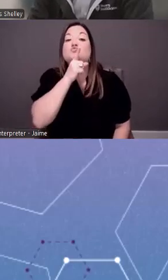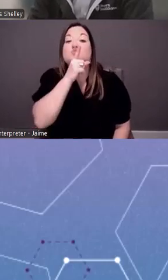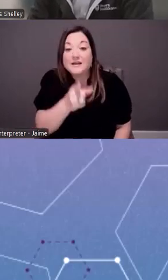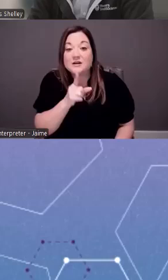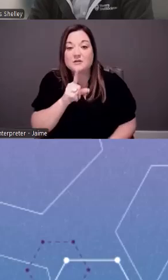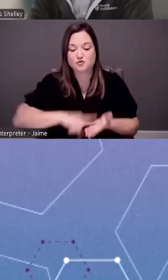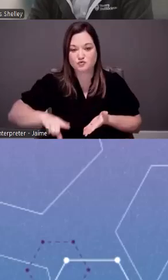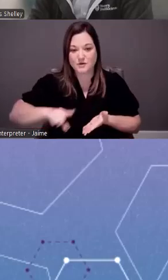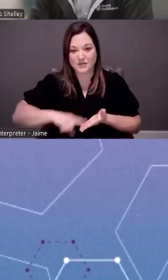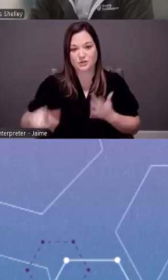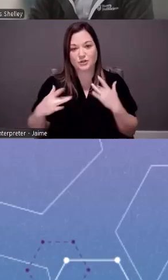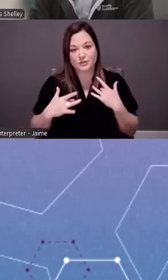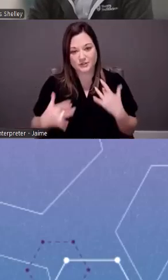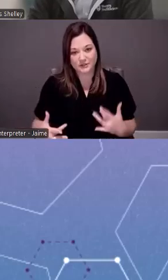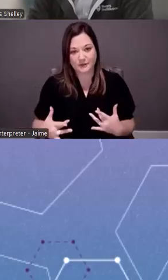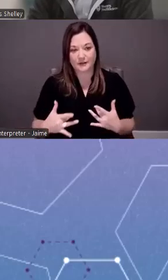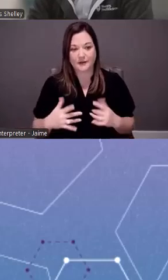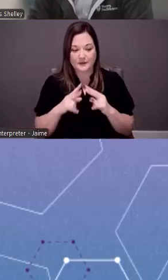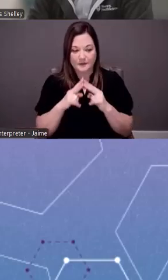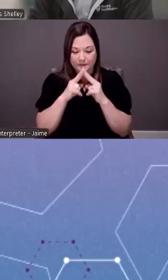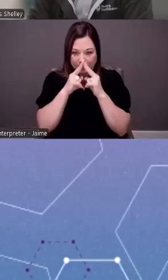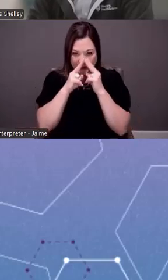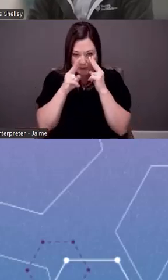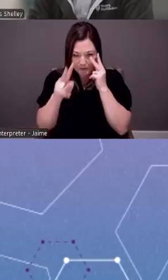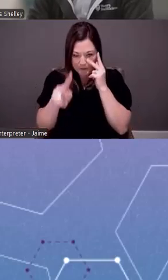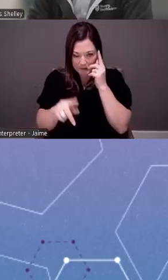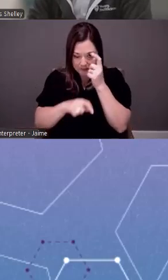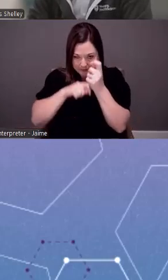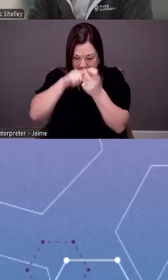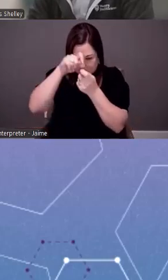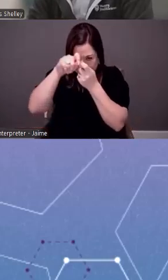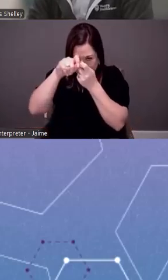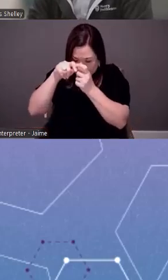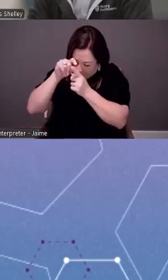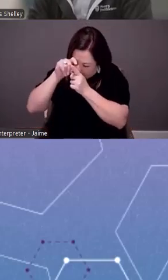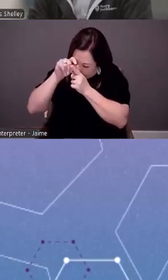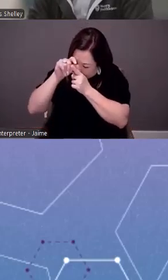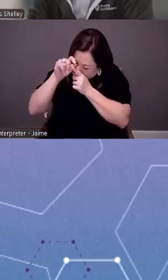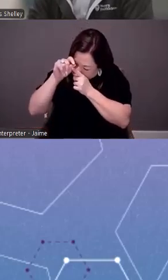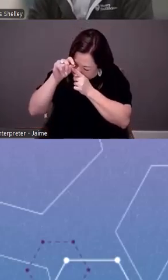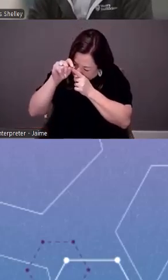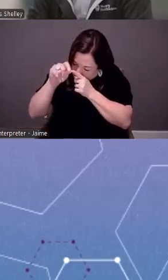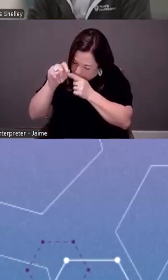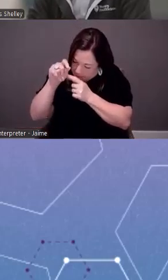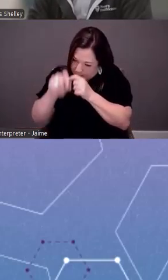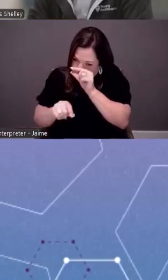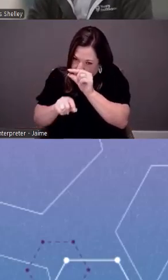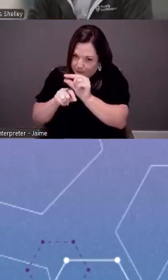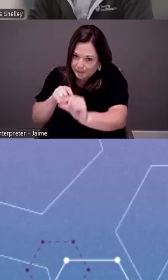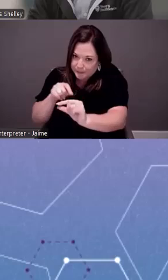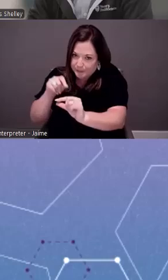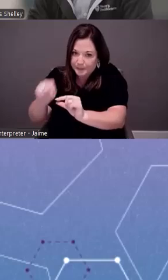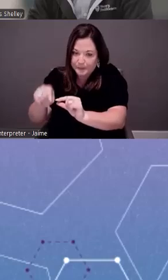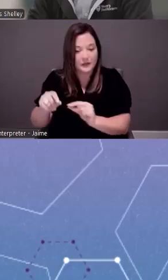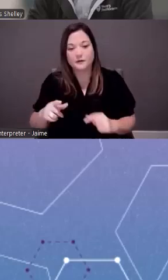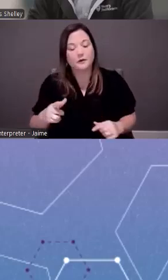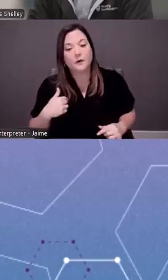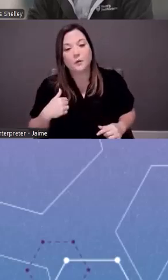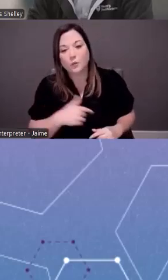typically very specific and very granular and very incremental. we don't often make